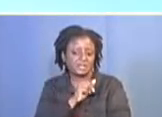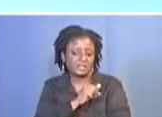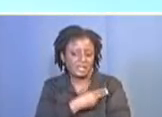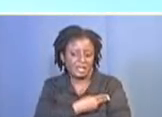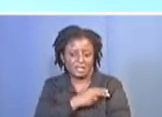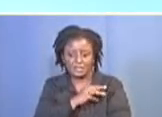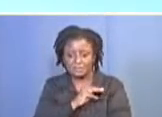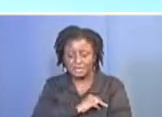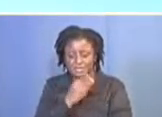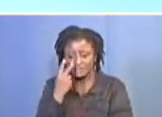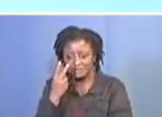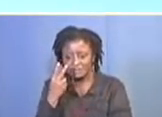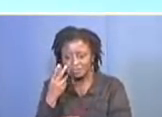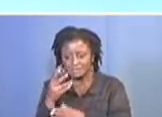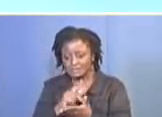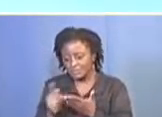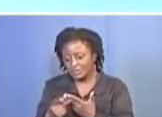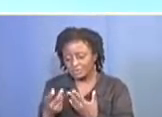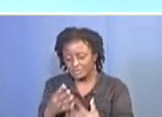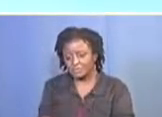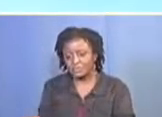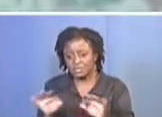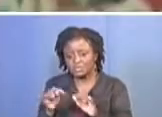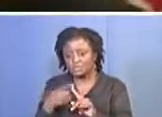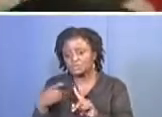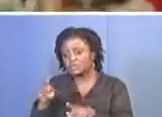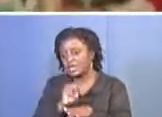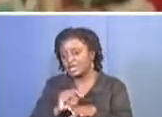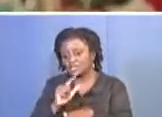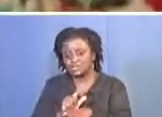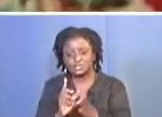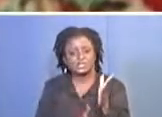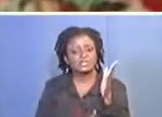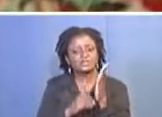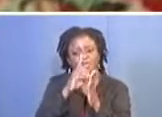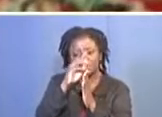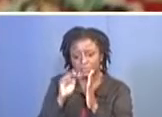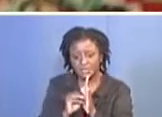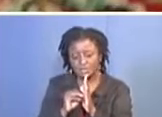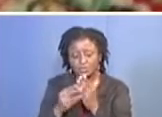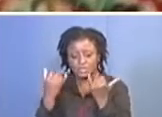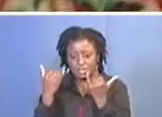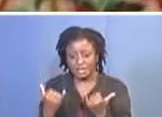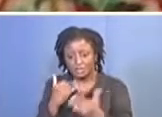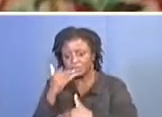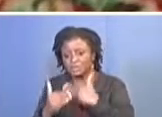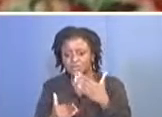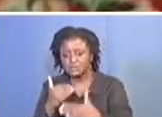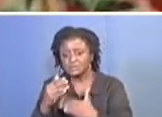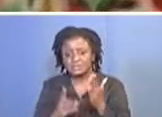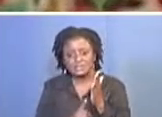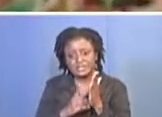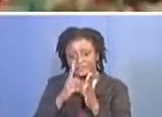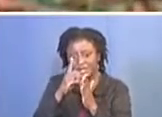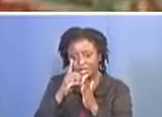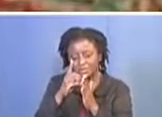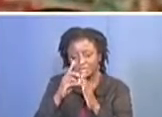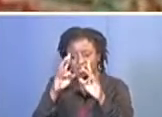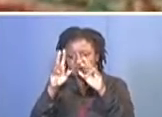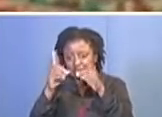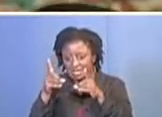critically important to national development. And we are now in the process of developing a diagnostic test.